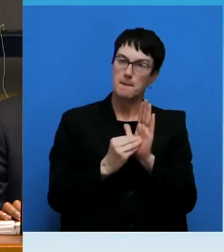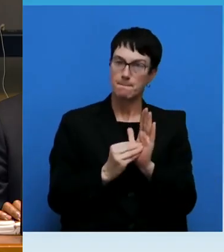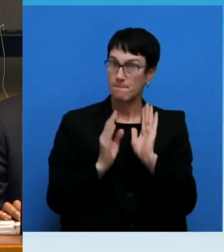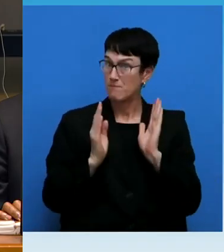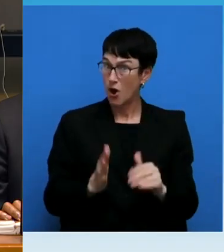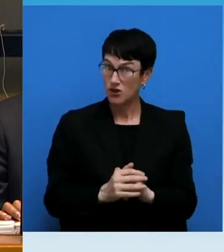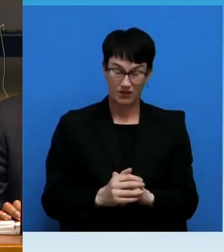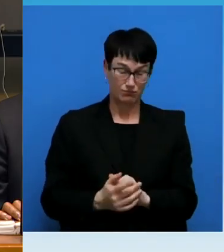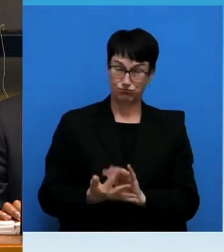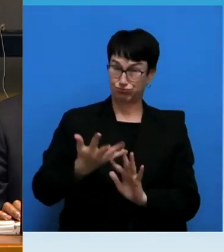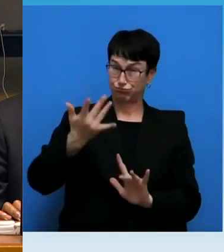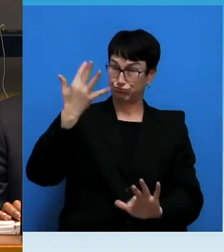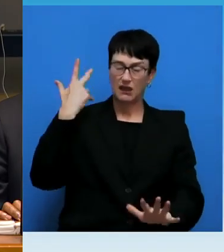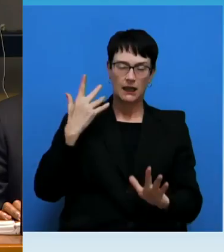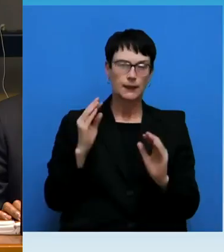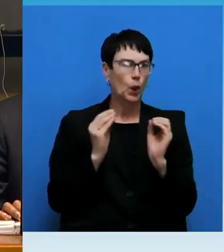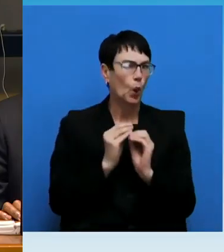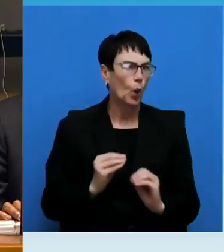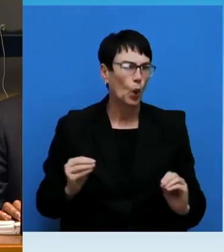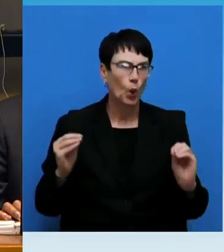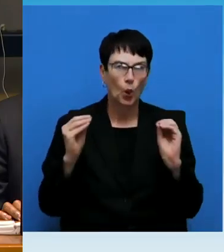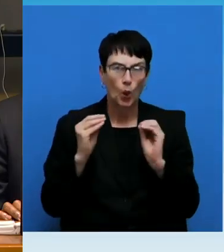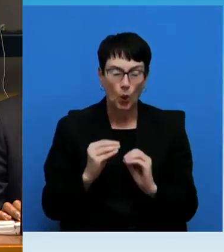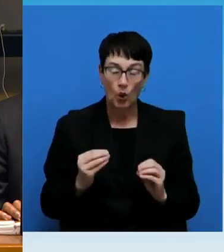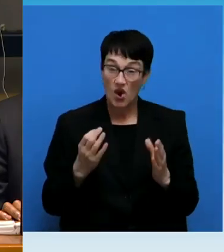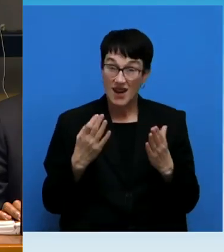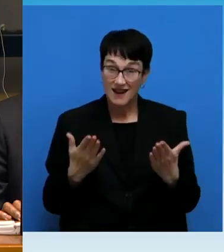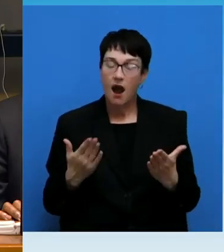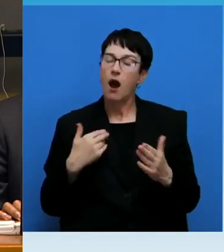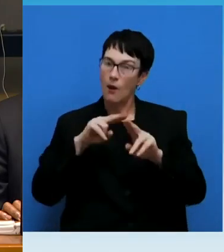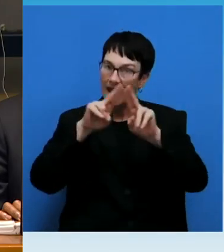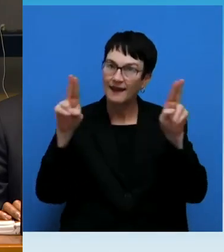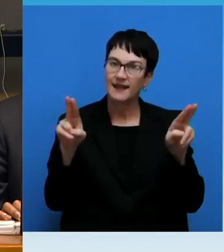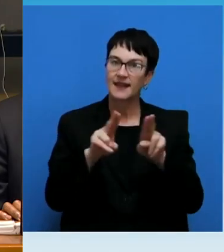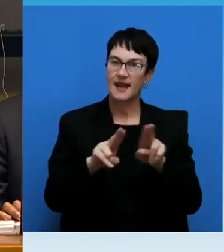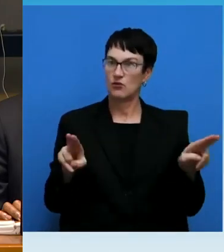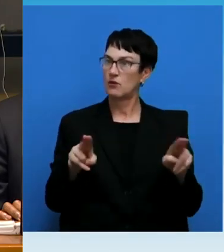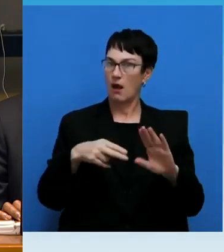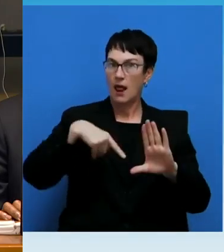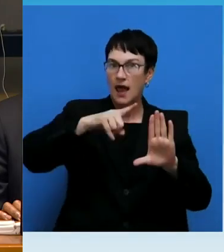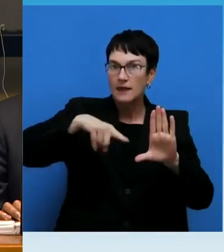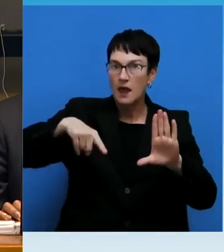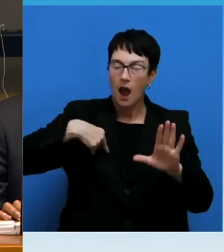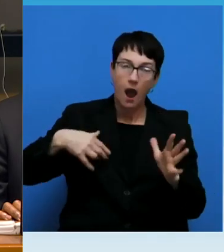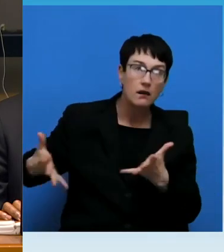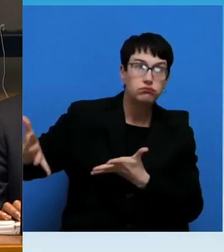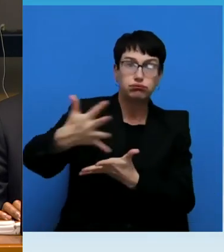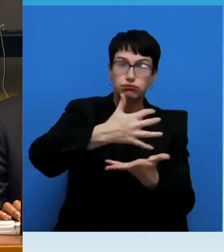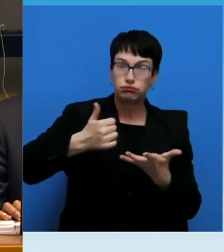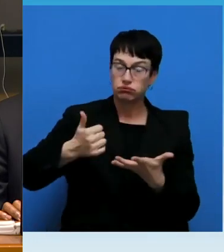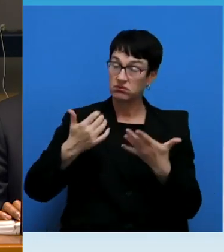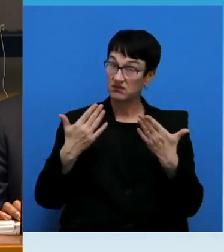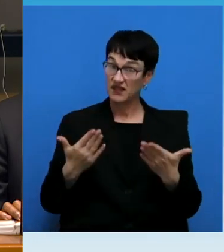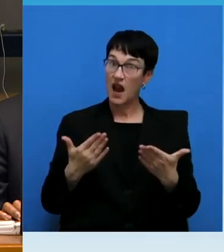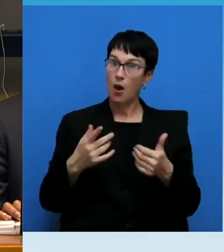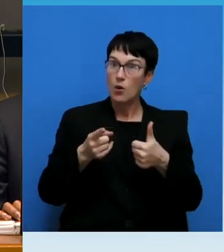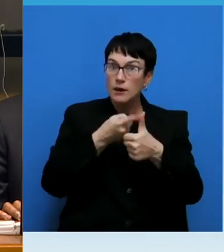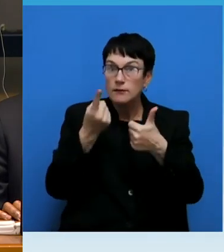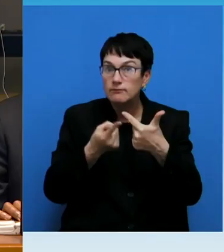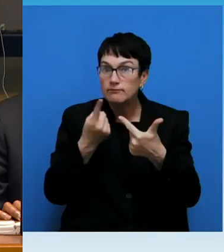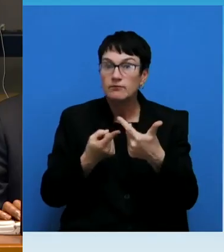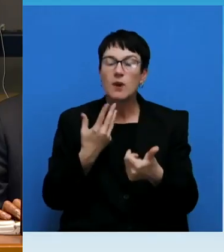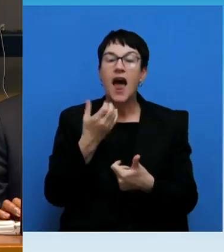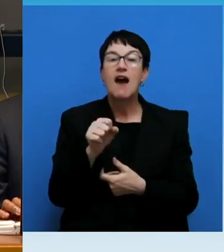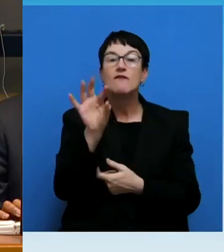mainstreaming disability into national data collection, the proportion of censuses globally that includes questions on